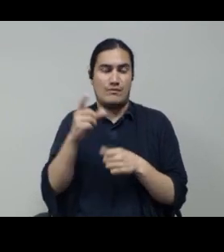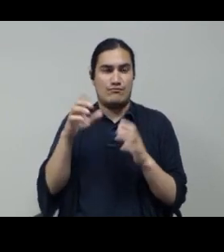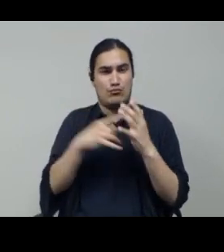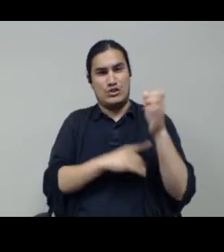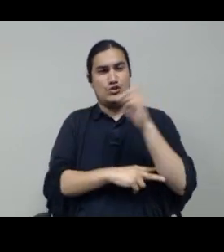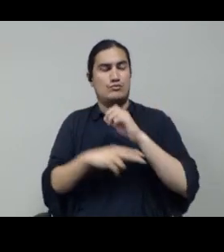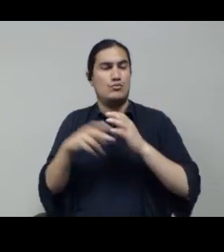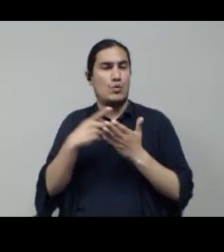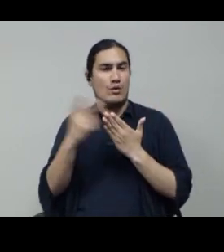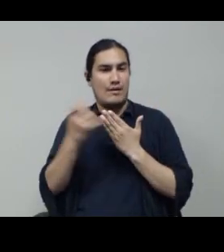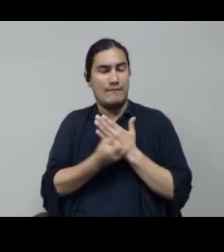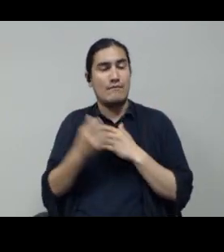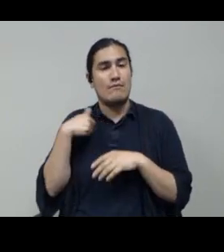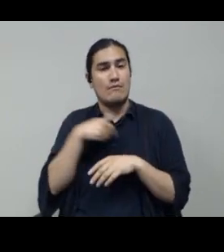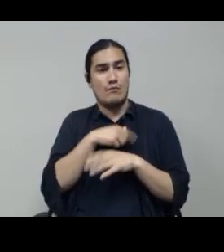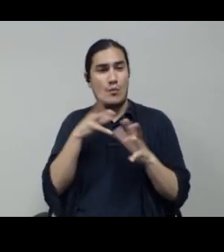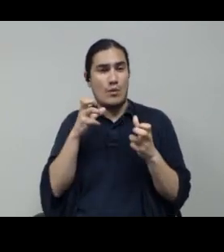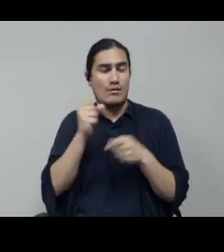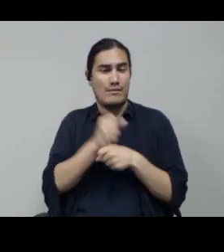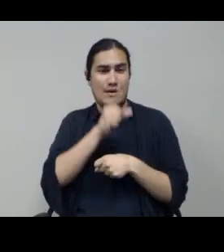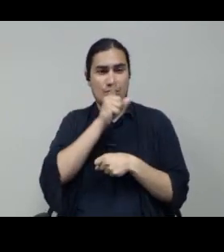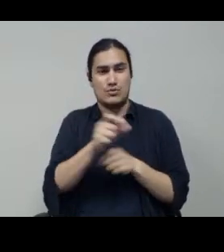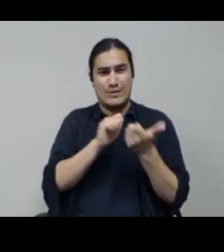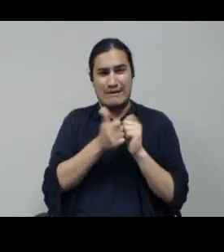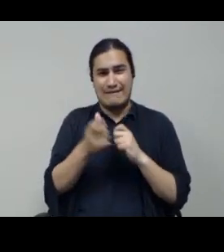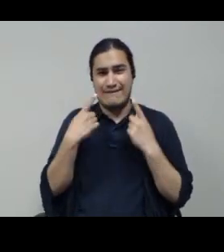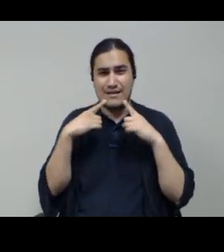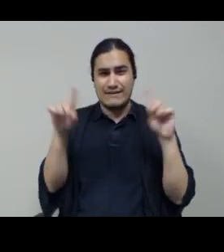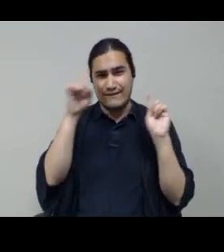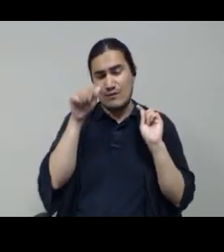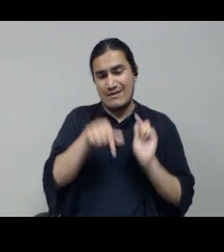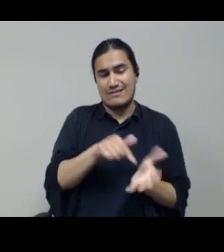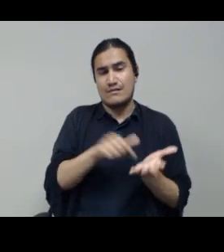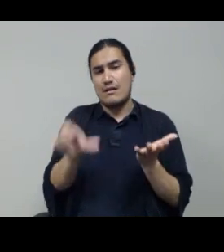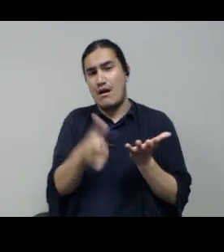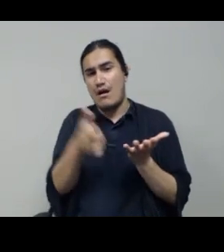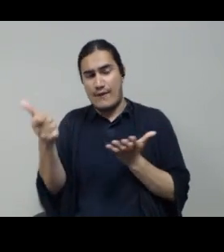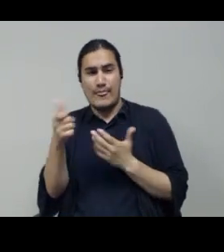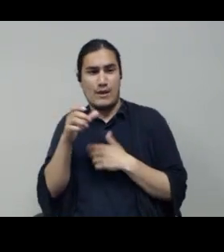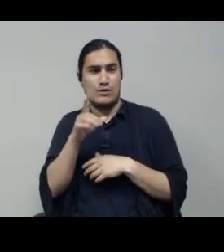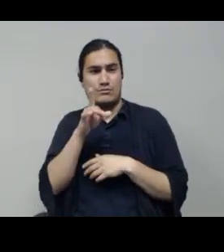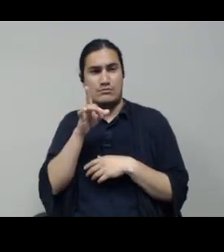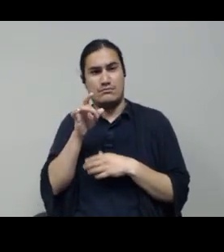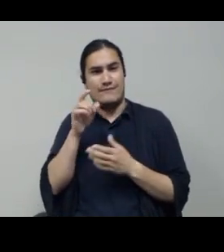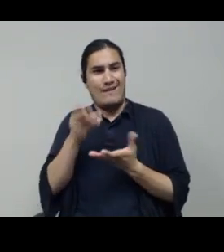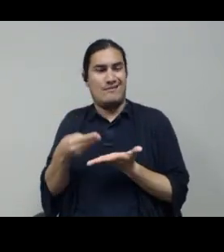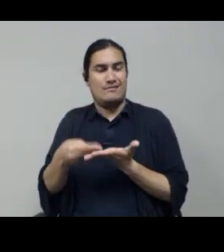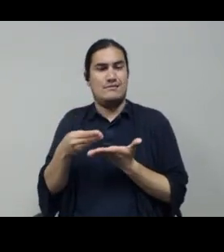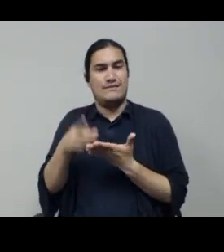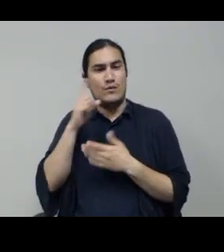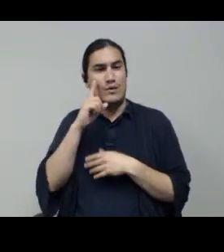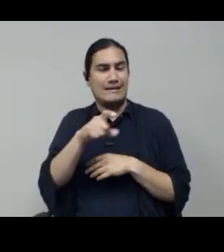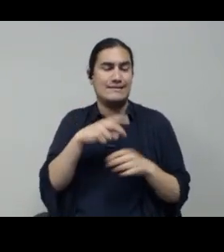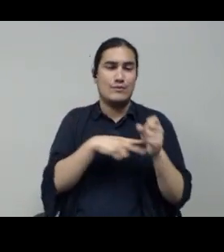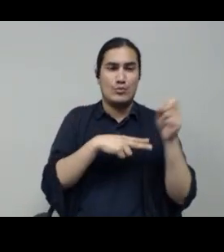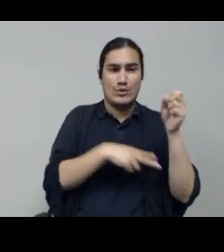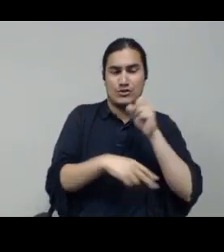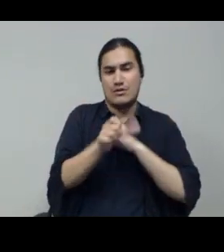to position California to compete effectively for these and other discretionary funds to address the state's need for bridge and other